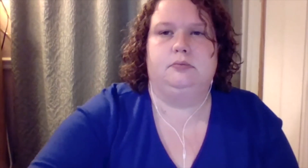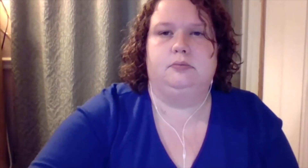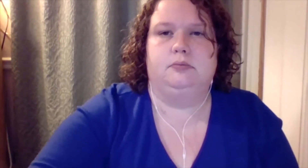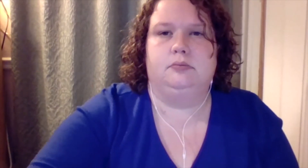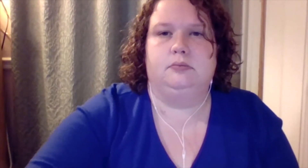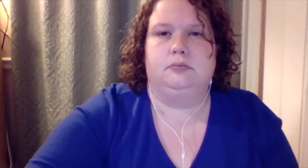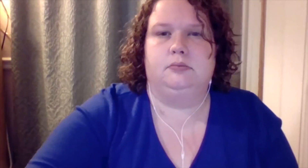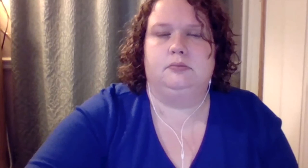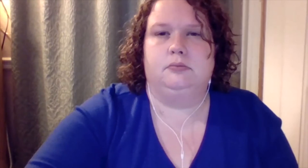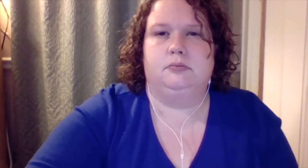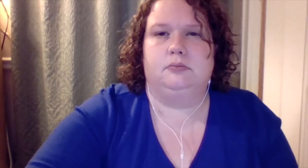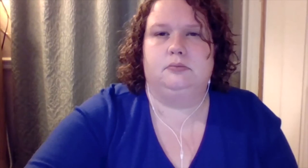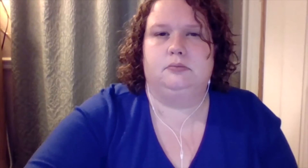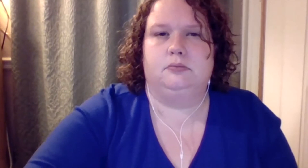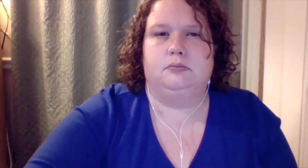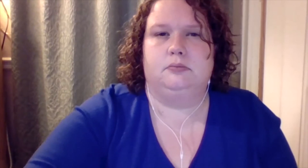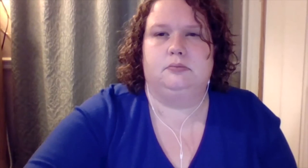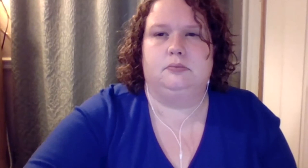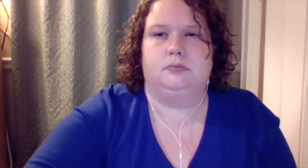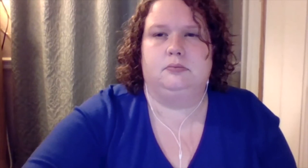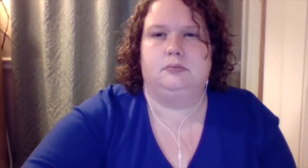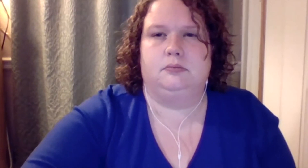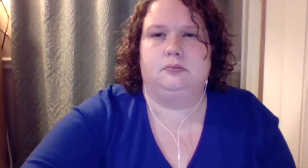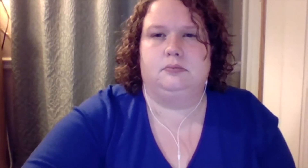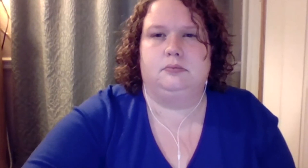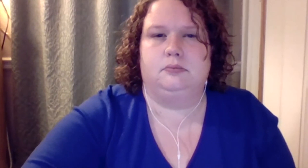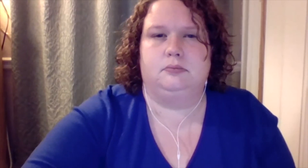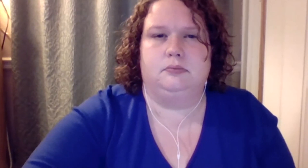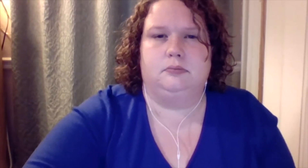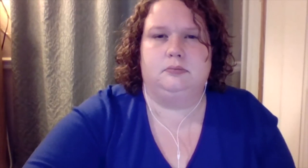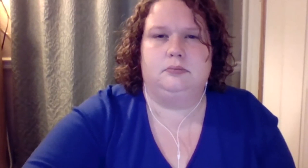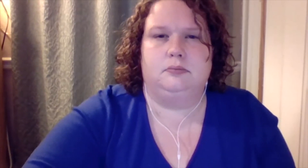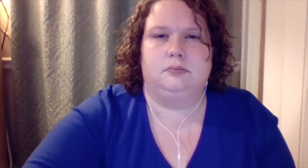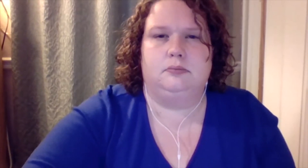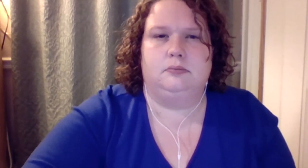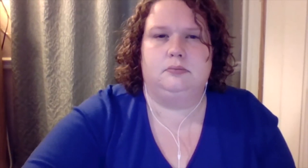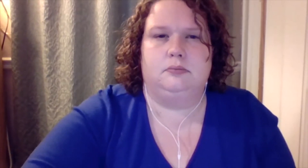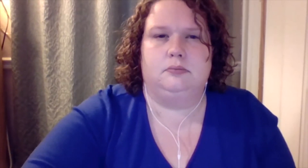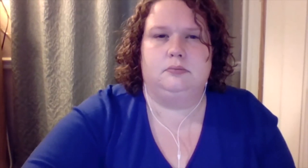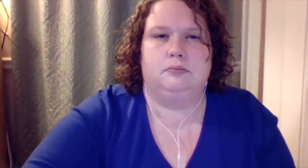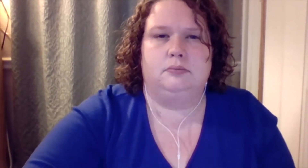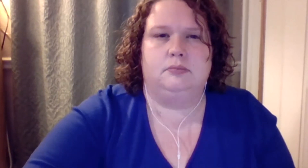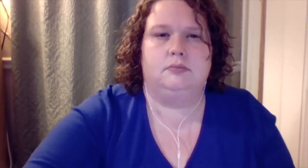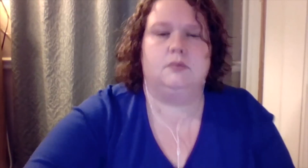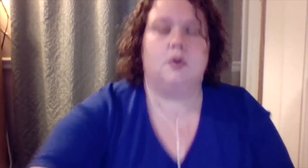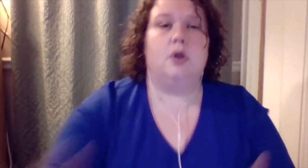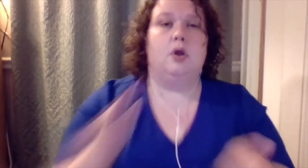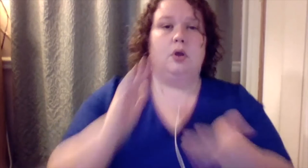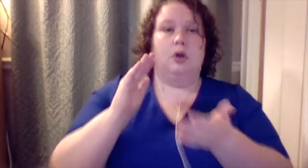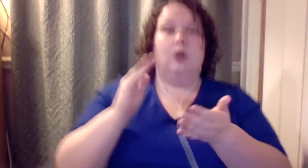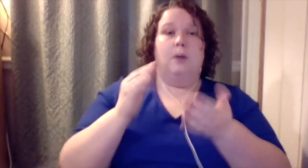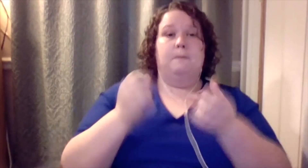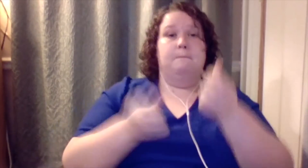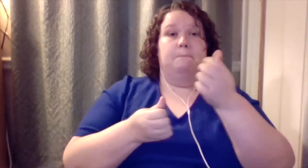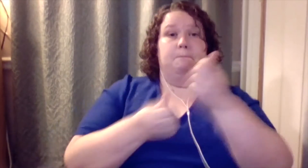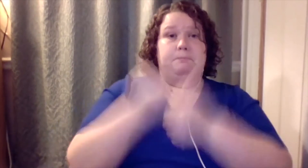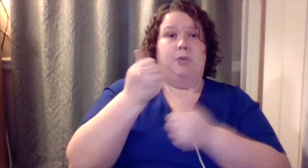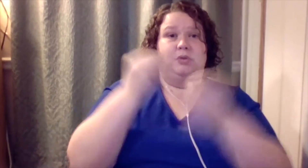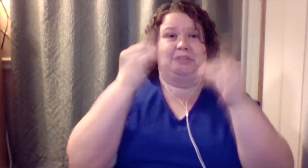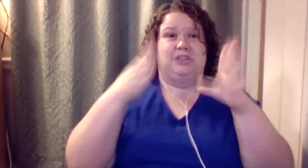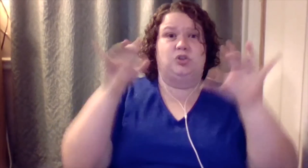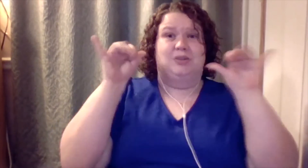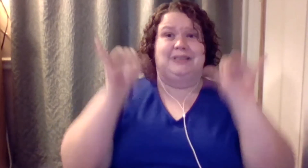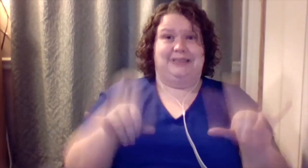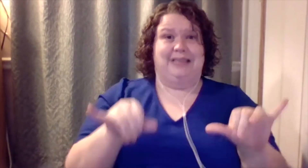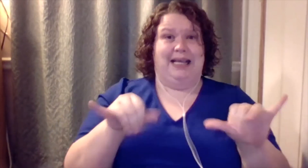have some of the lowest staff turnover in the district. And our teachers enjoy being at Alta Vista. They enjoy